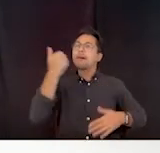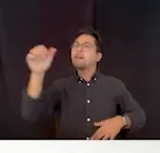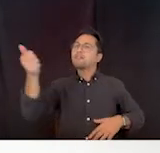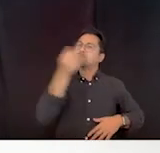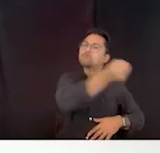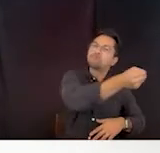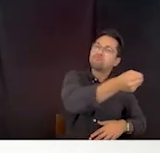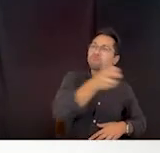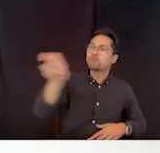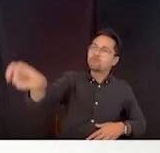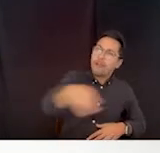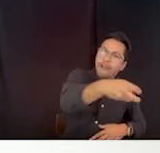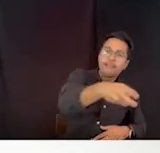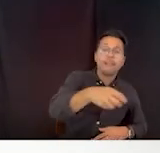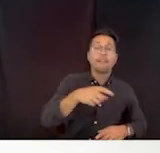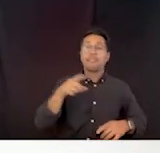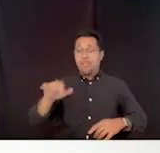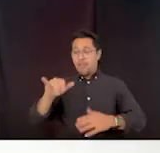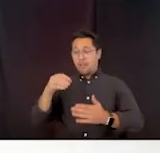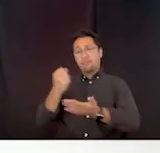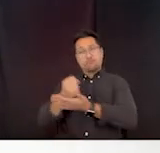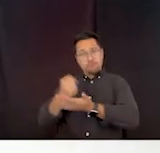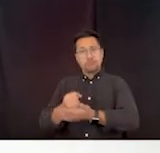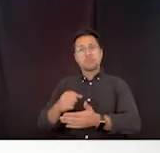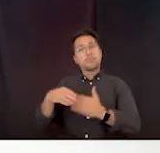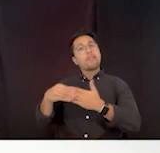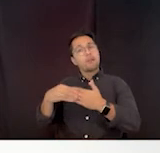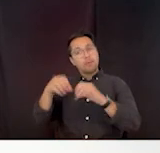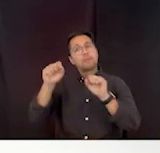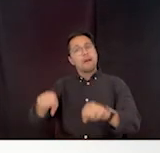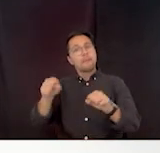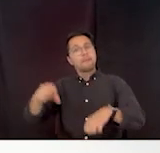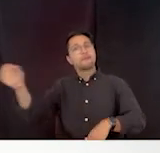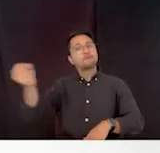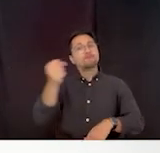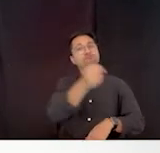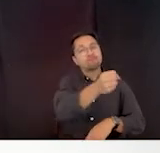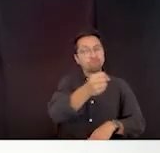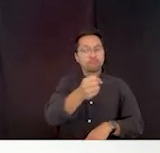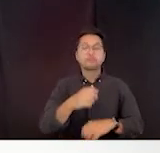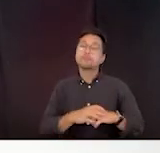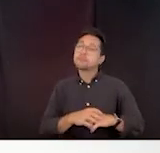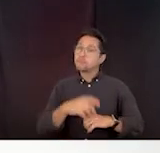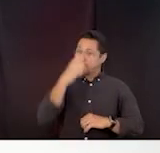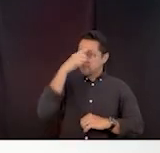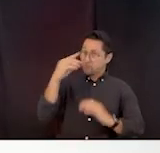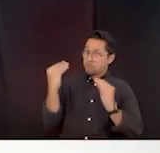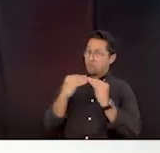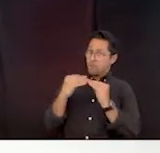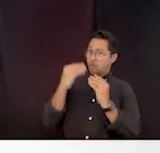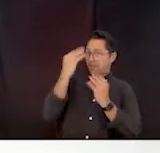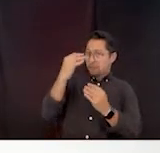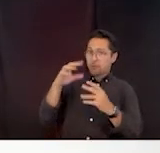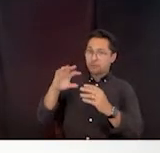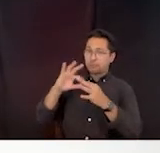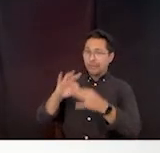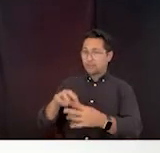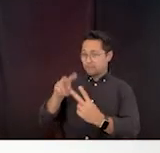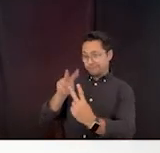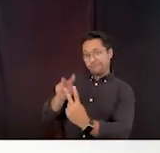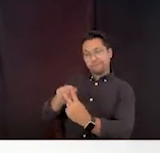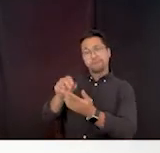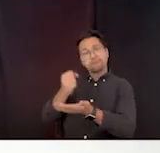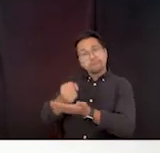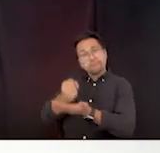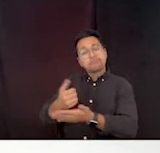private school, that scholarship gives you flexibility to move within schools. So for more information about Gardner and McKay,